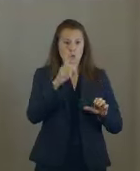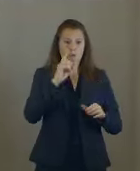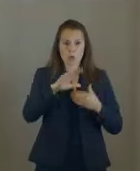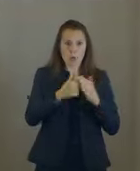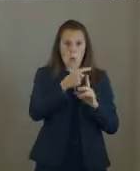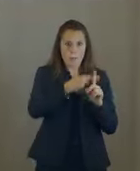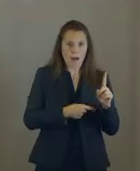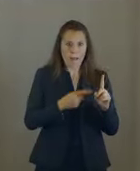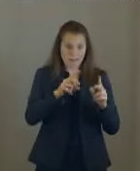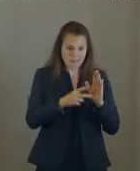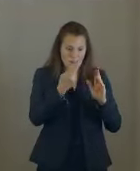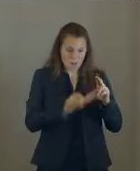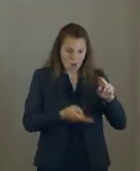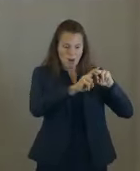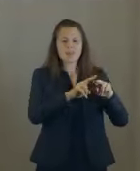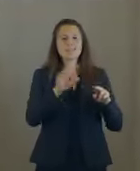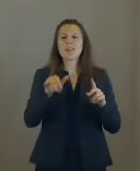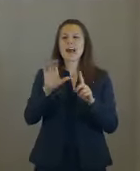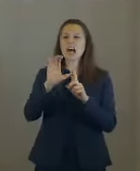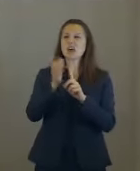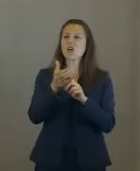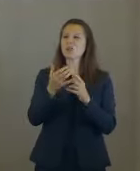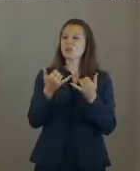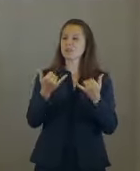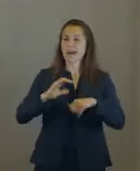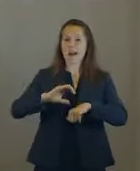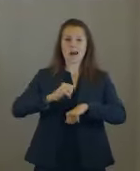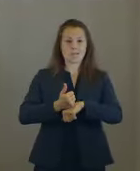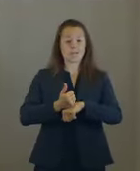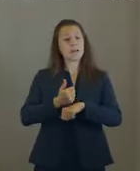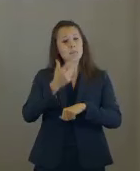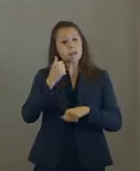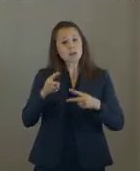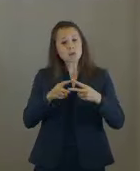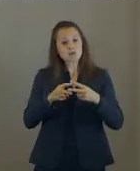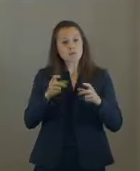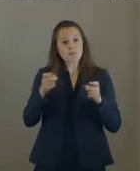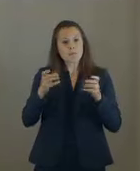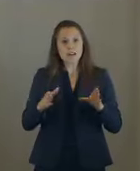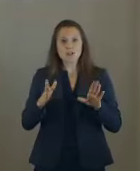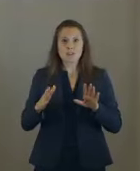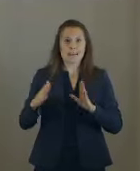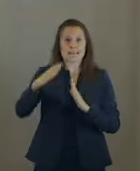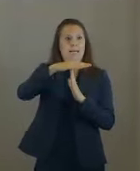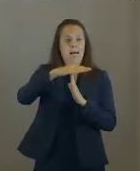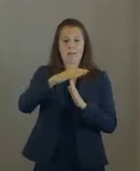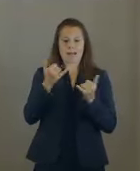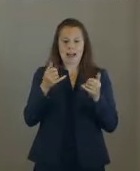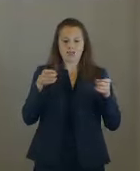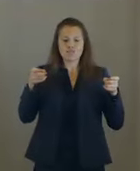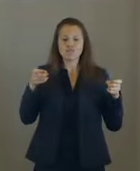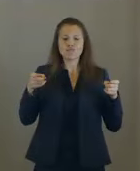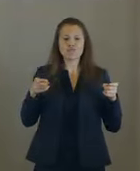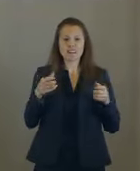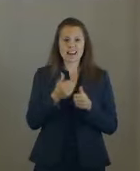entire month. So it's a culture, I think, that's been instituted by those people at the top that have resulted in